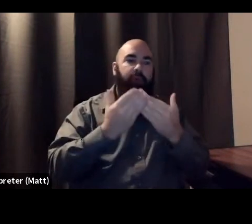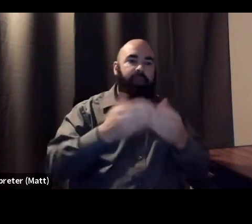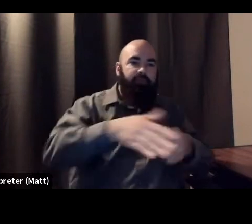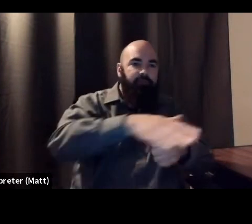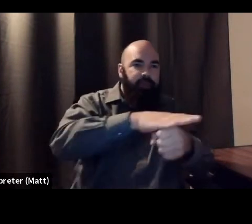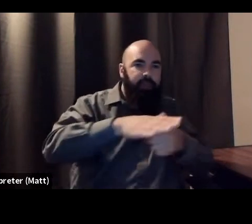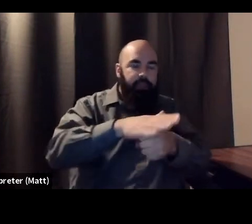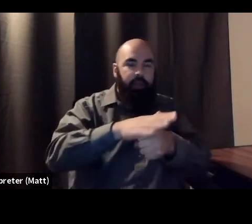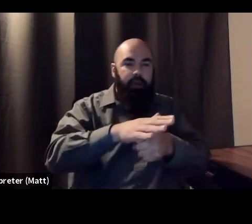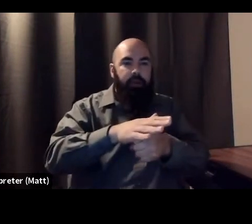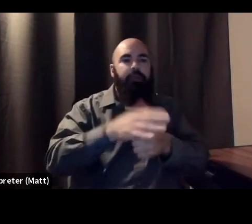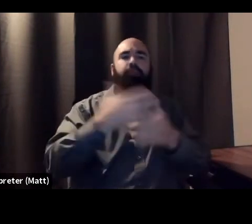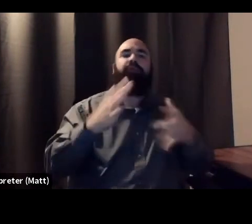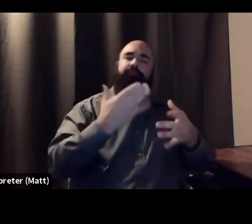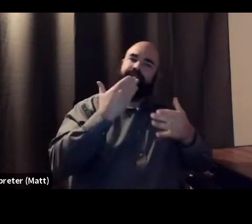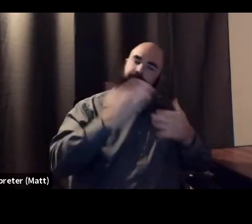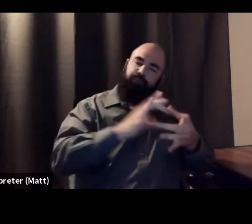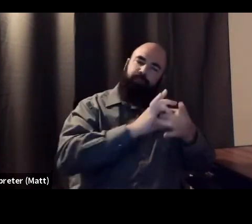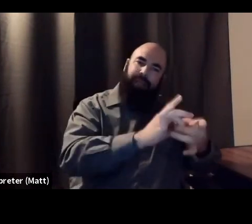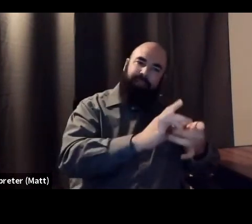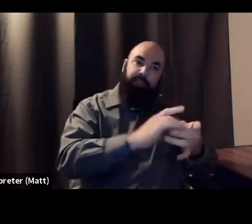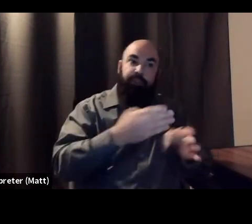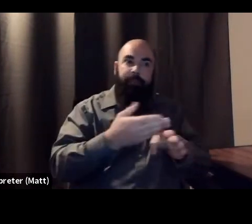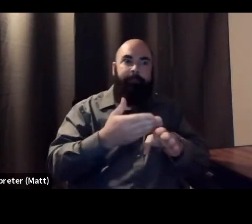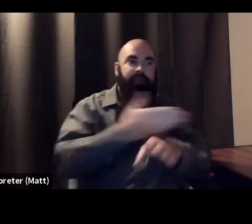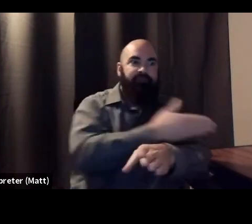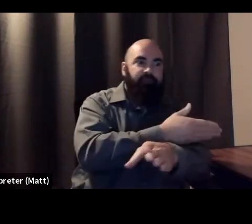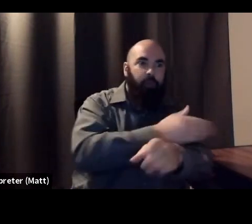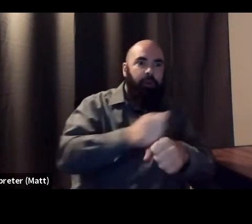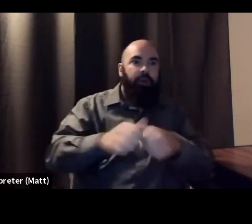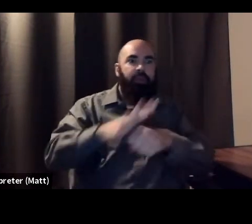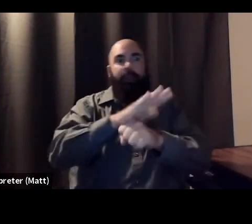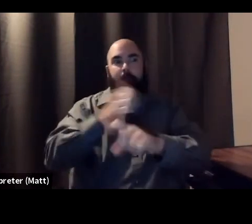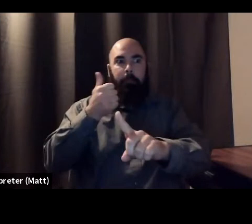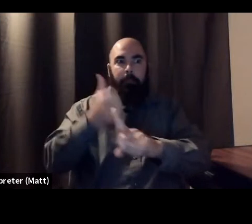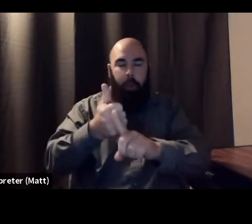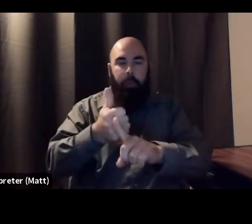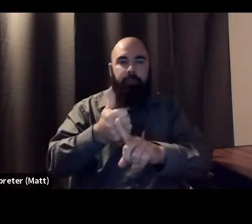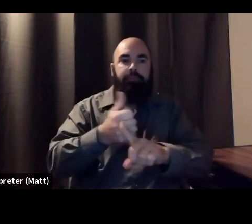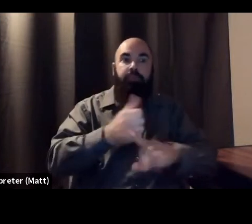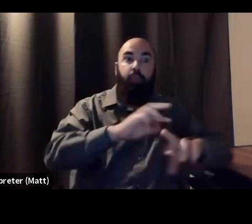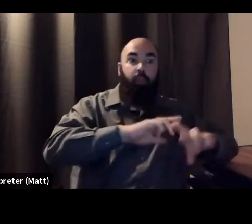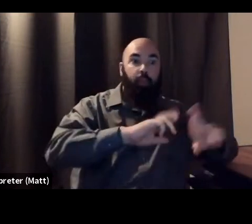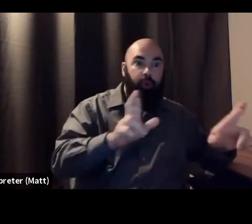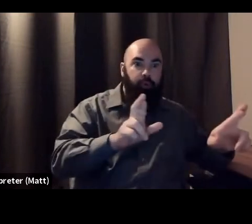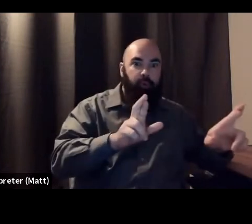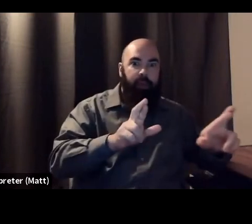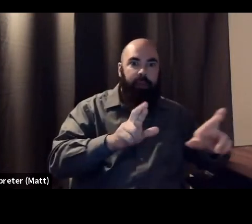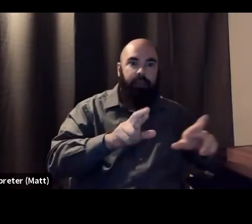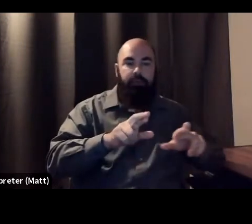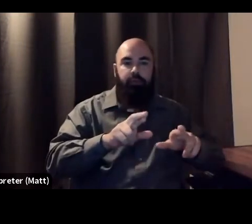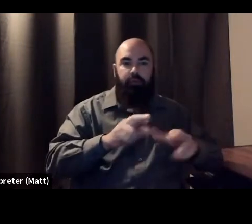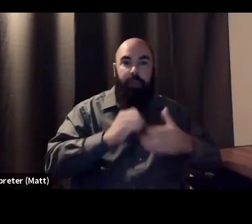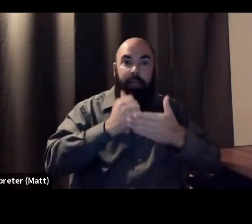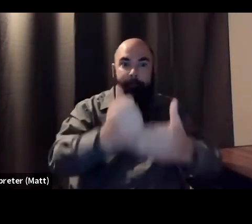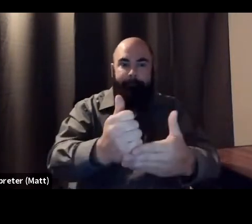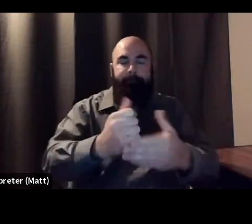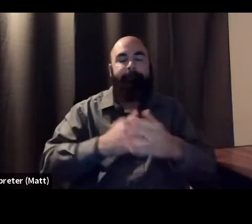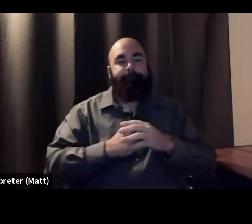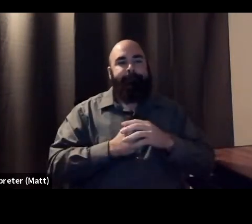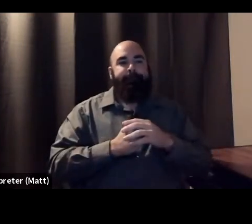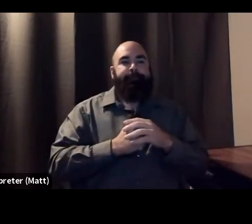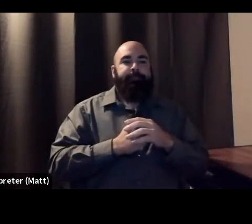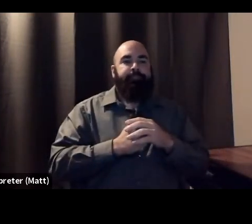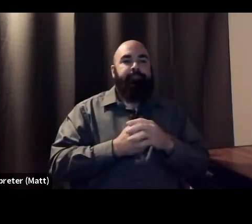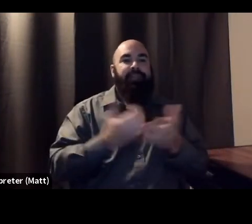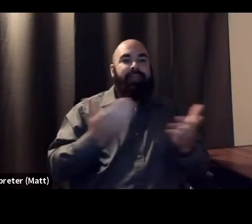place before the pandemic, because it truly allowed partner organizations to trust each other to execute. The New River Valley is